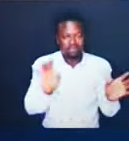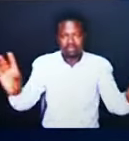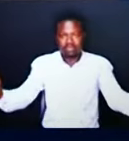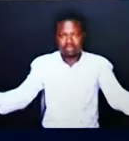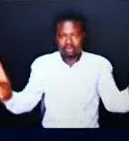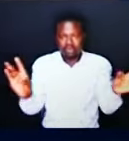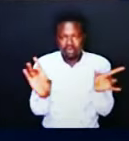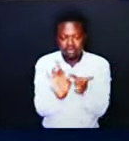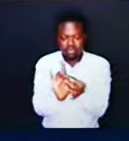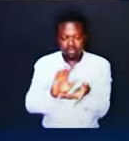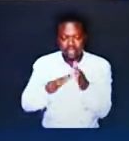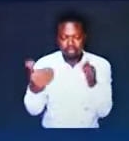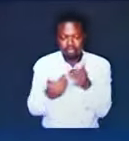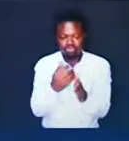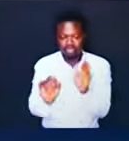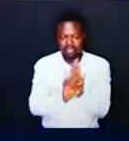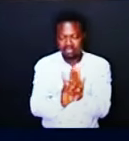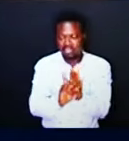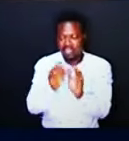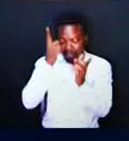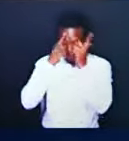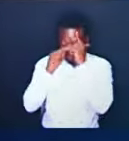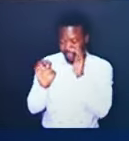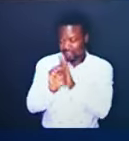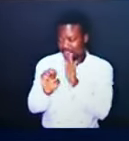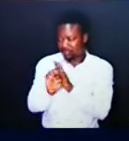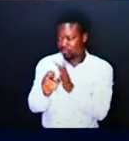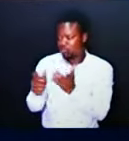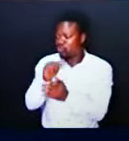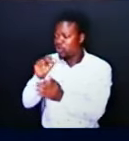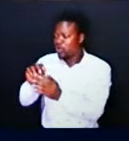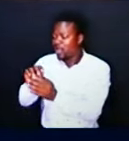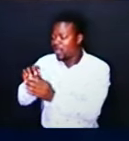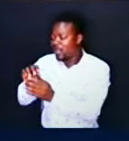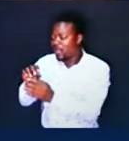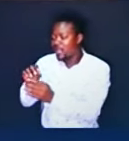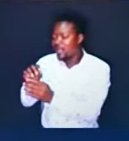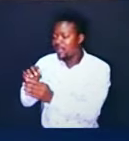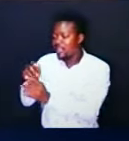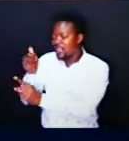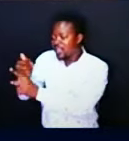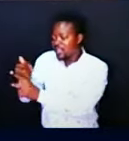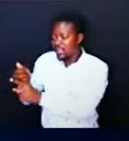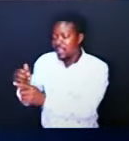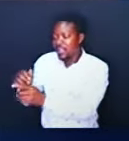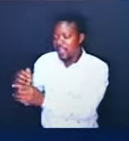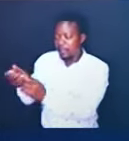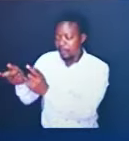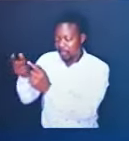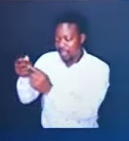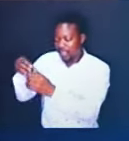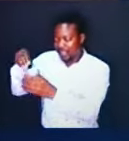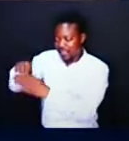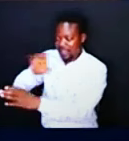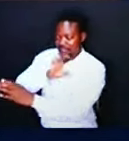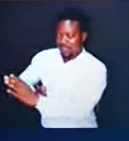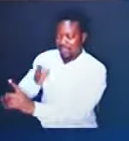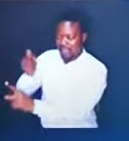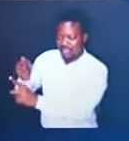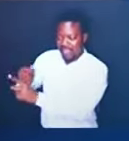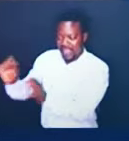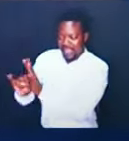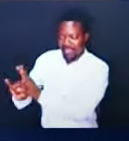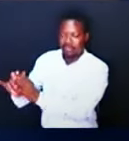it, their identity as people of a particular nation, but I say they lose it in Christ by